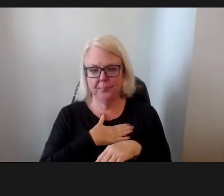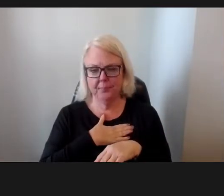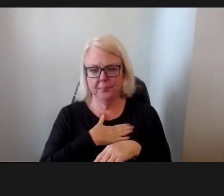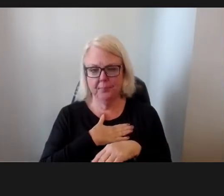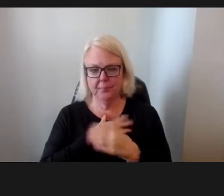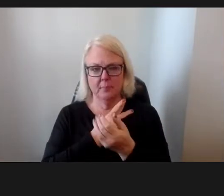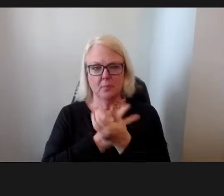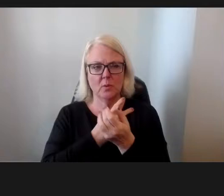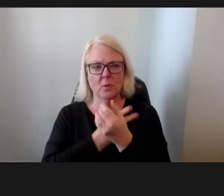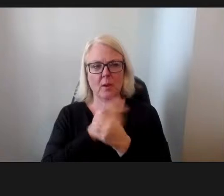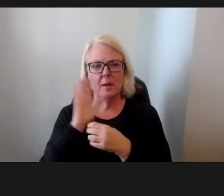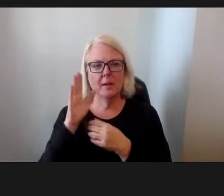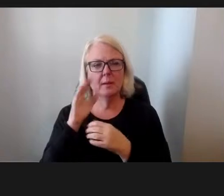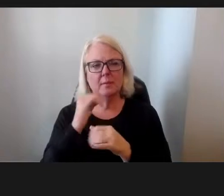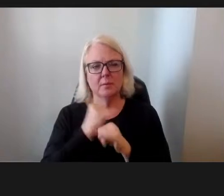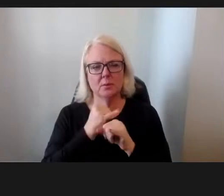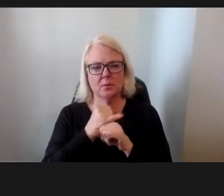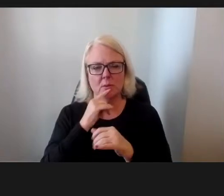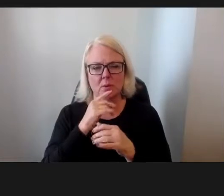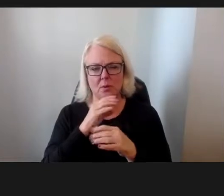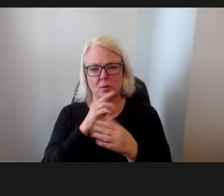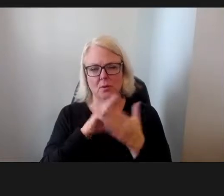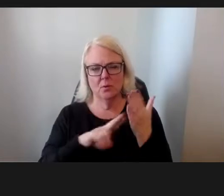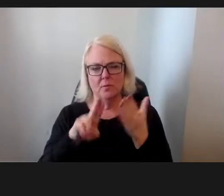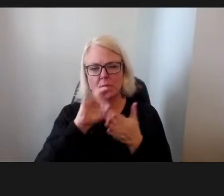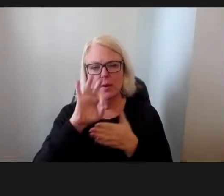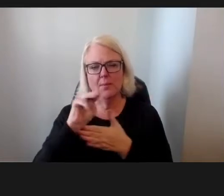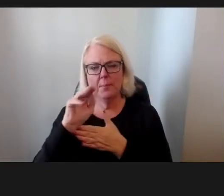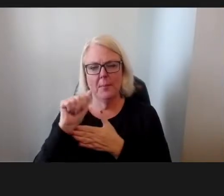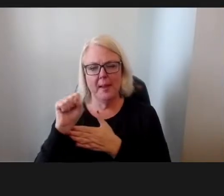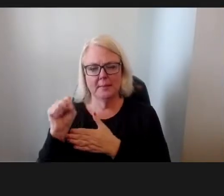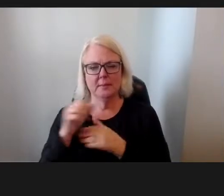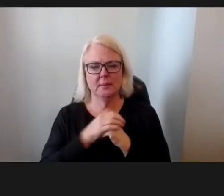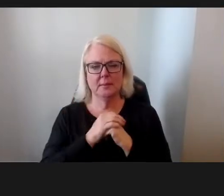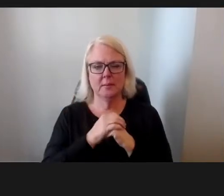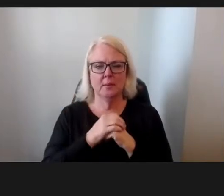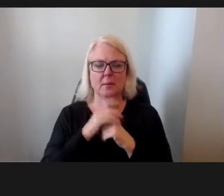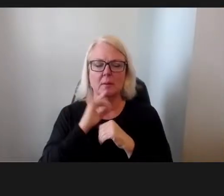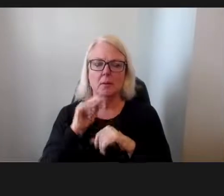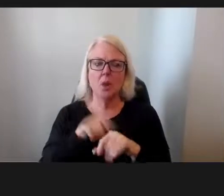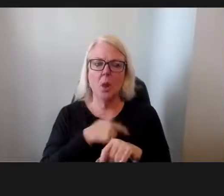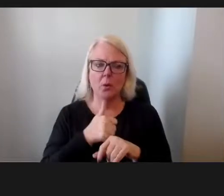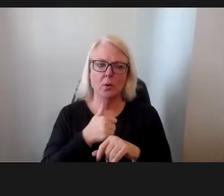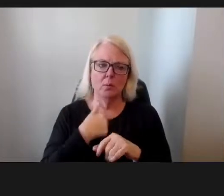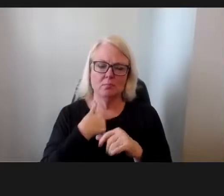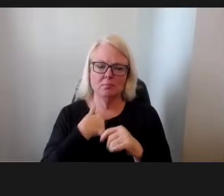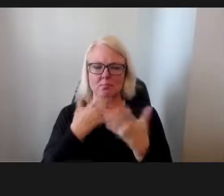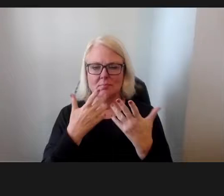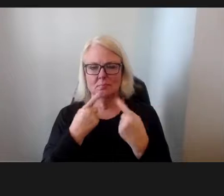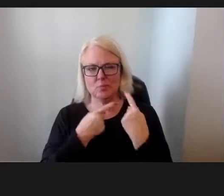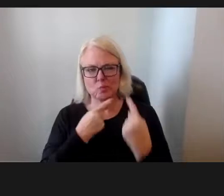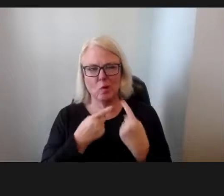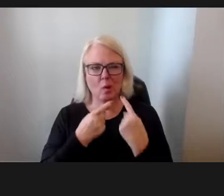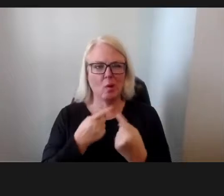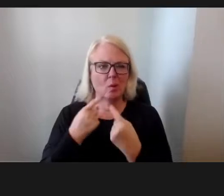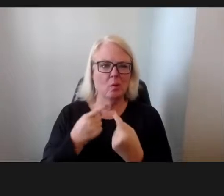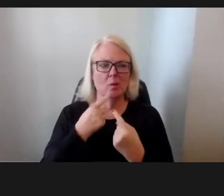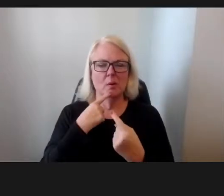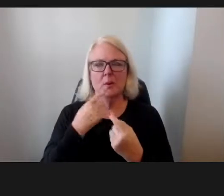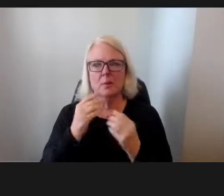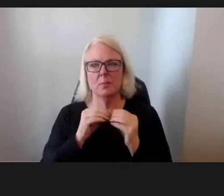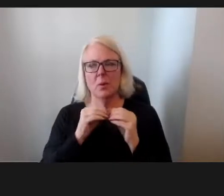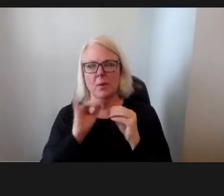graduate institution, University of Massachusetts. And the longer I kind of struggle my way along in higher